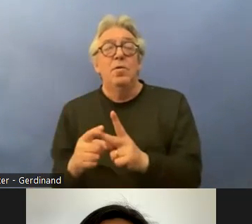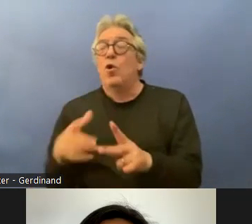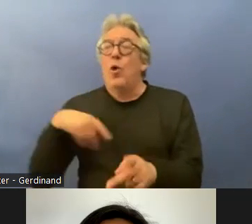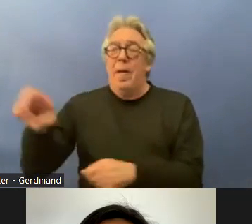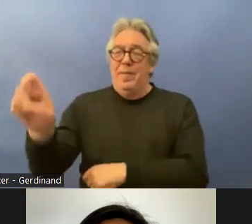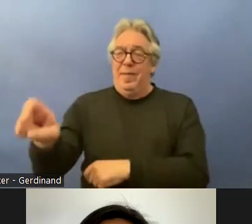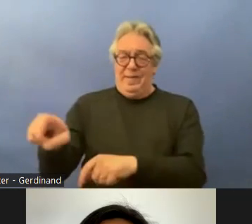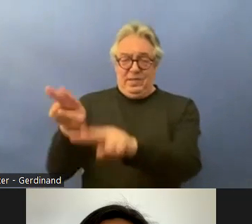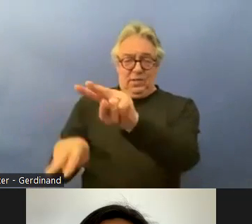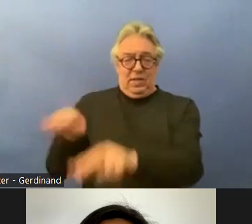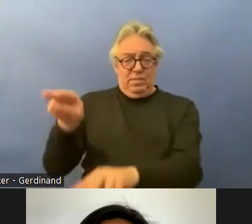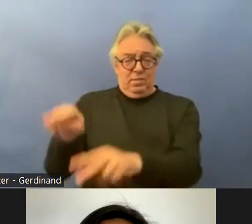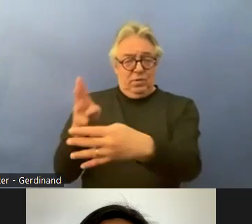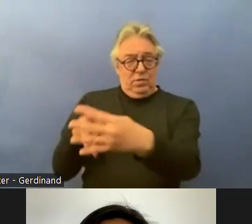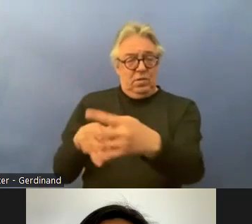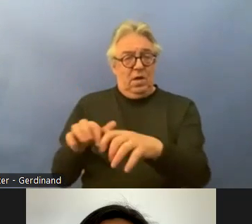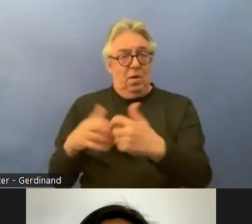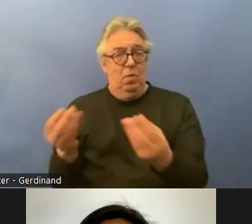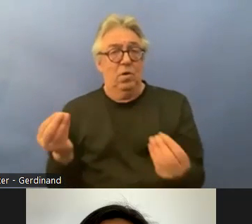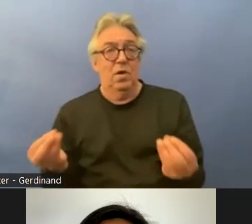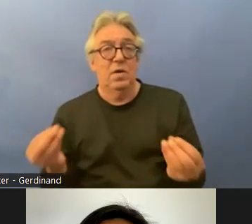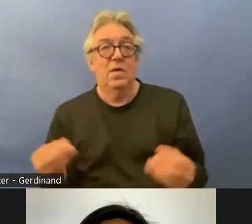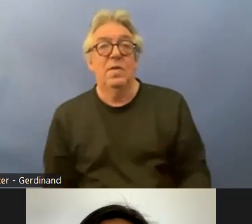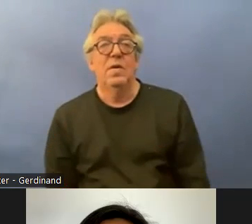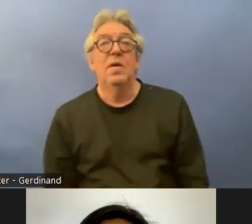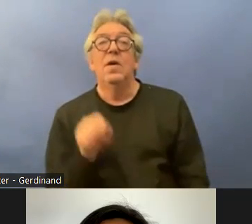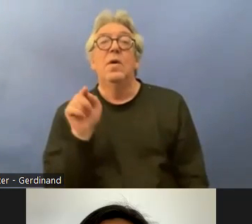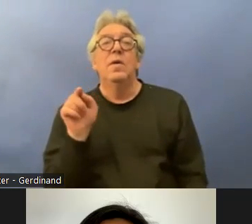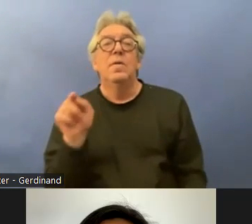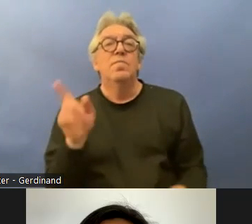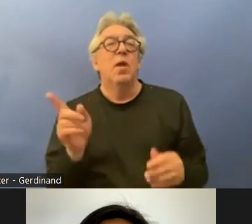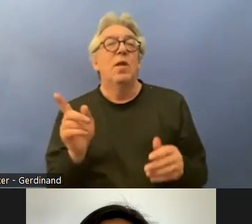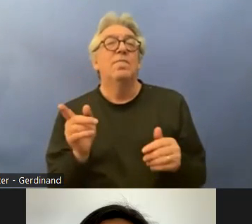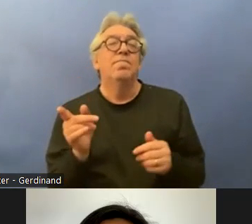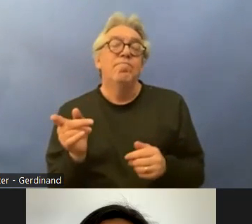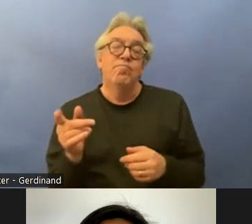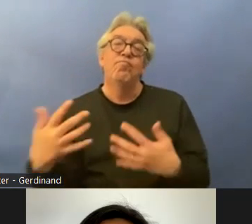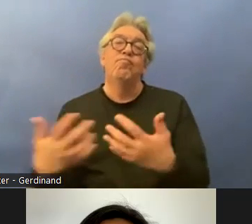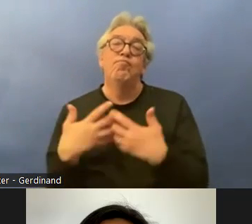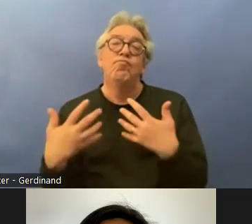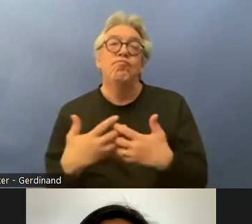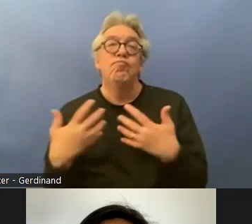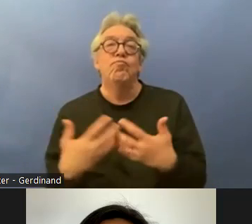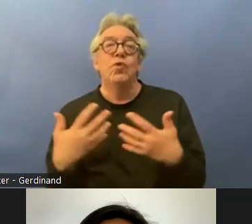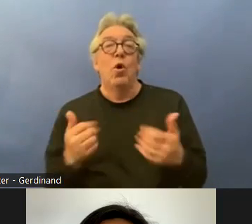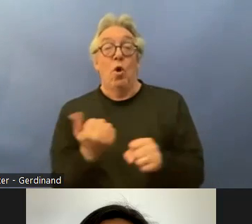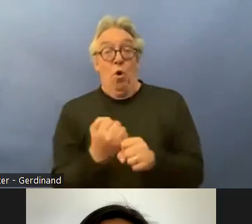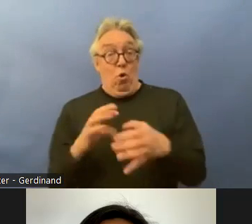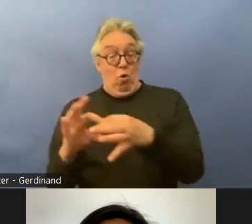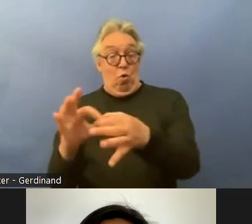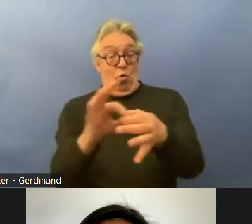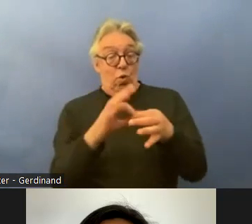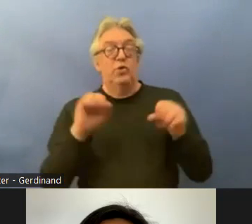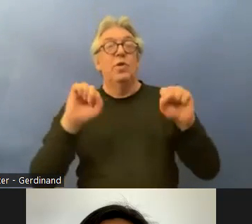disability inclusion could foster more inclusive humanitarian program cycle,